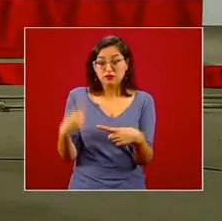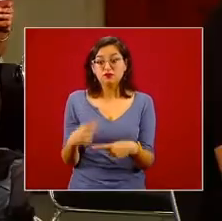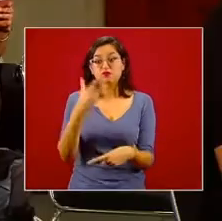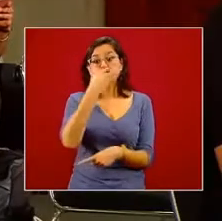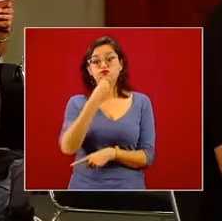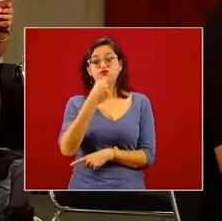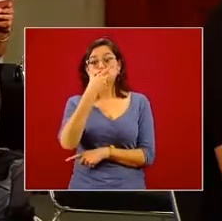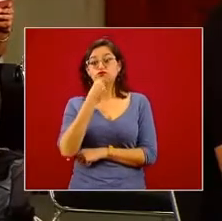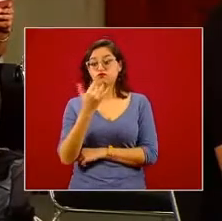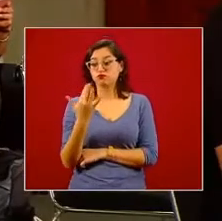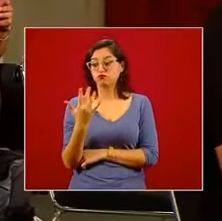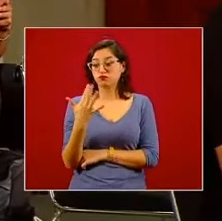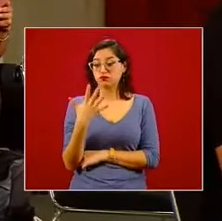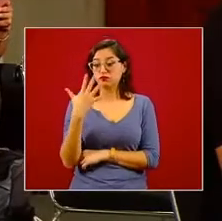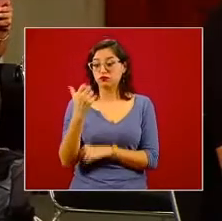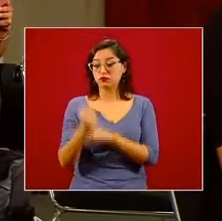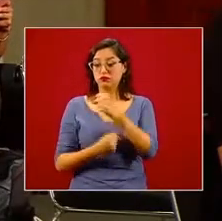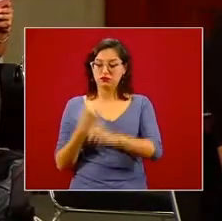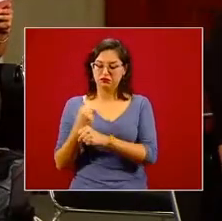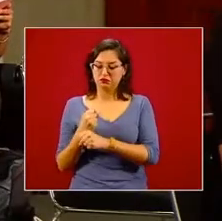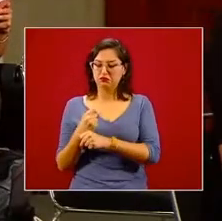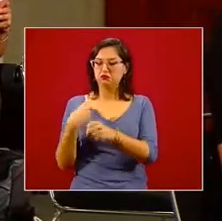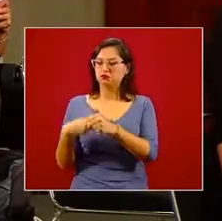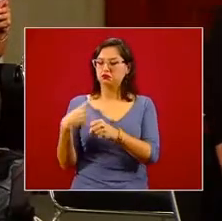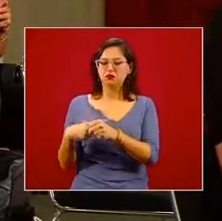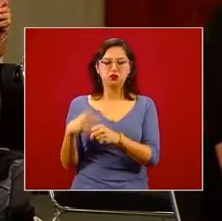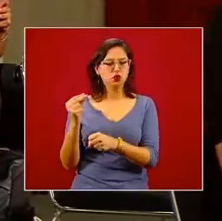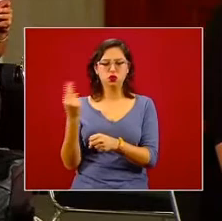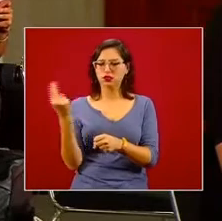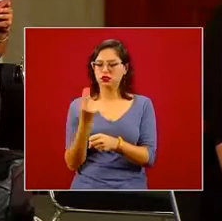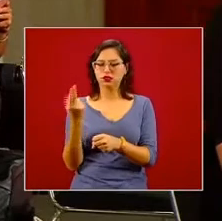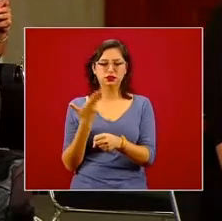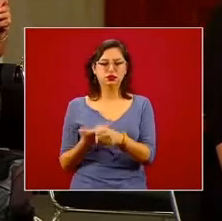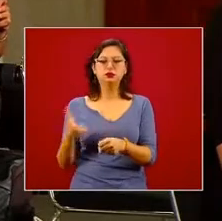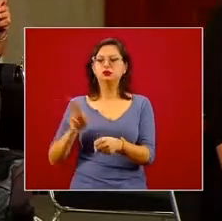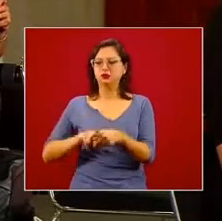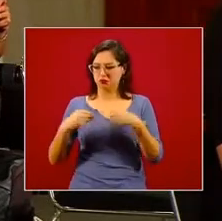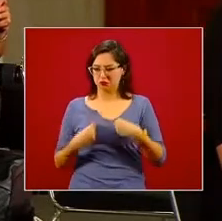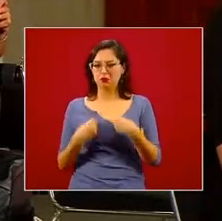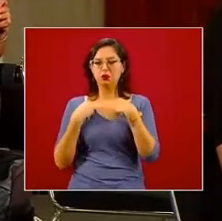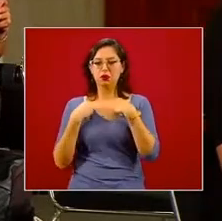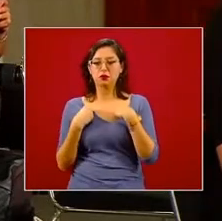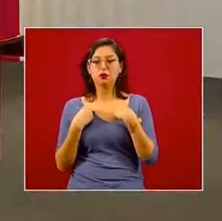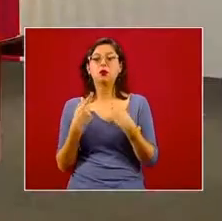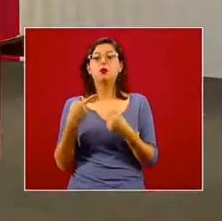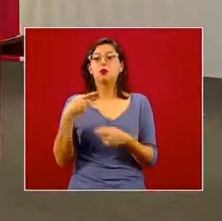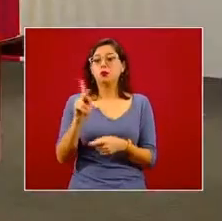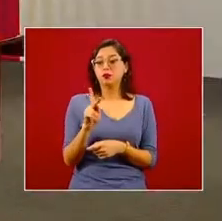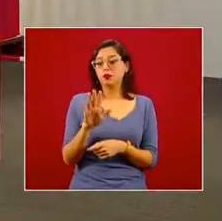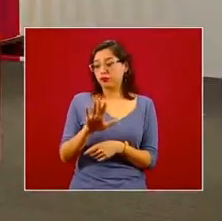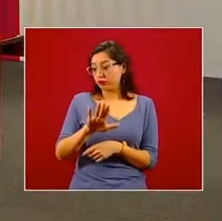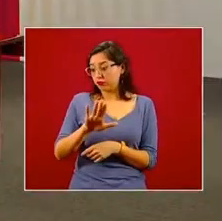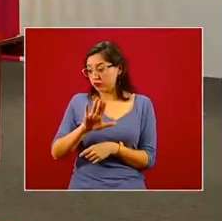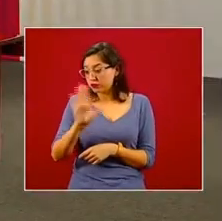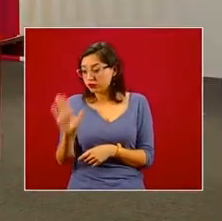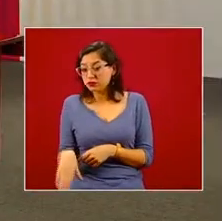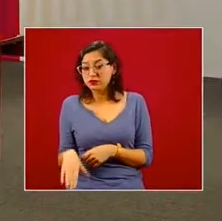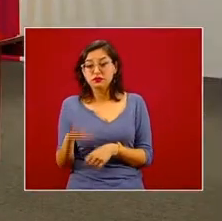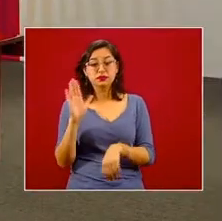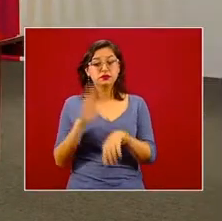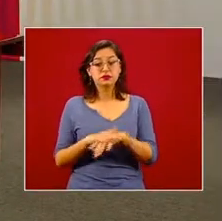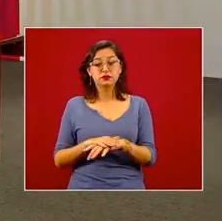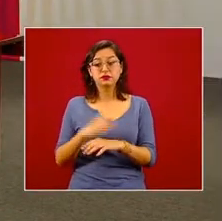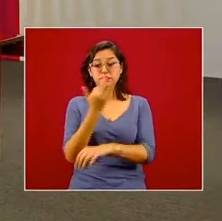presented 55 is años, from ambulatorio, Querétaro's y en el, ese es de IMSS los from February vivos. Y en el 7th. caso de This los is a male, fallecidos, el caso más atrasado